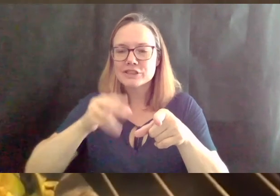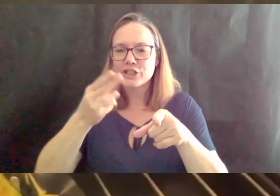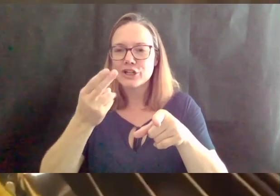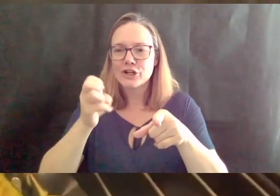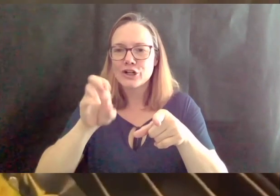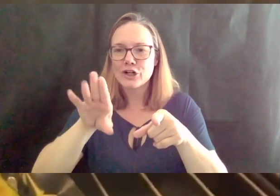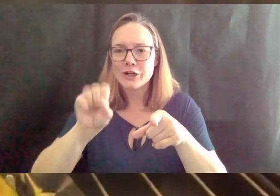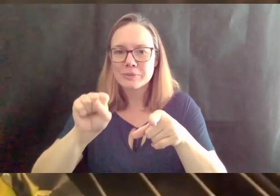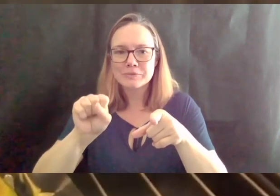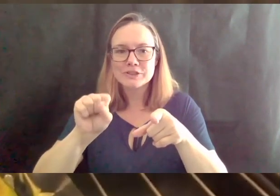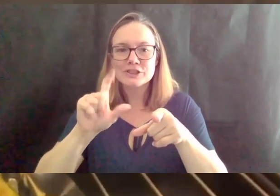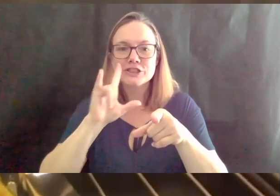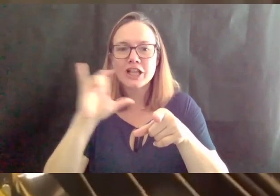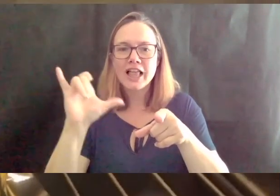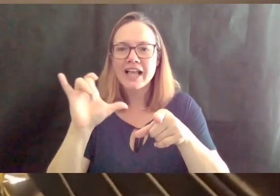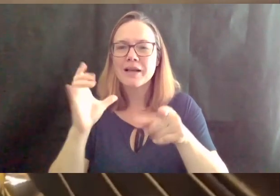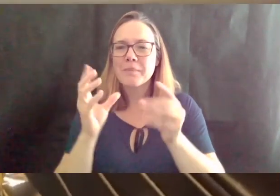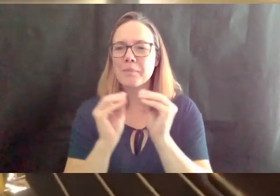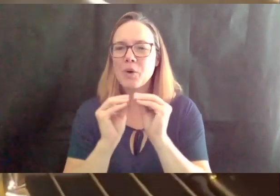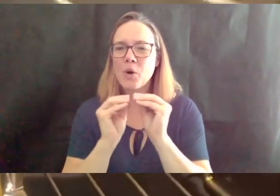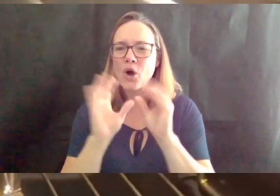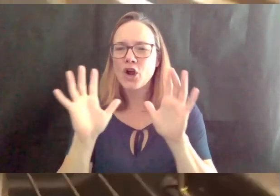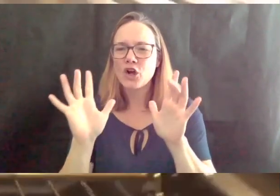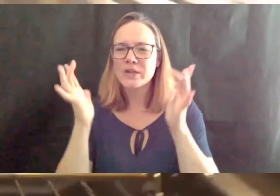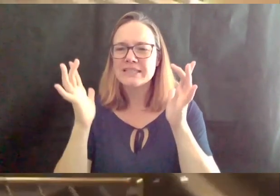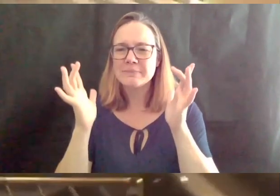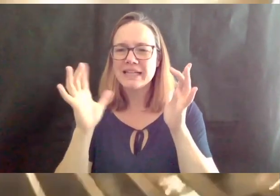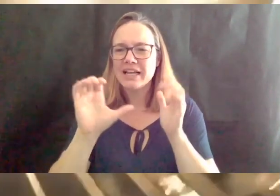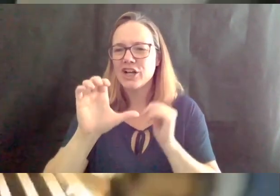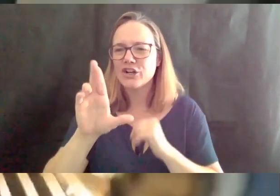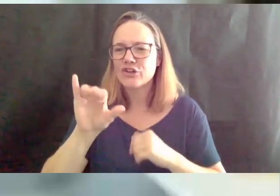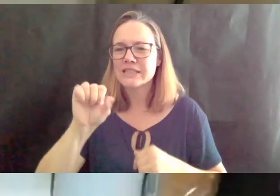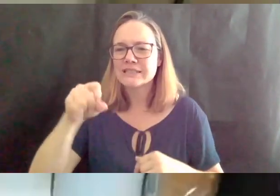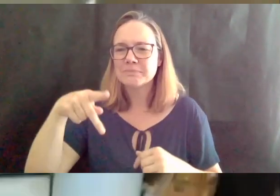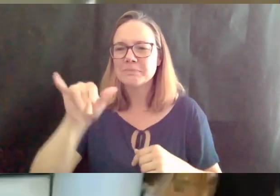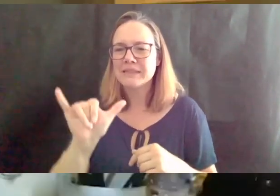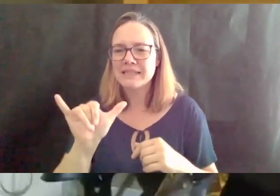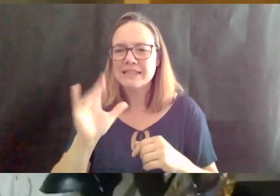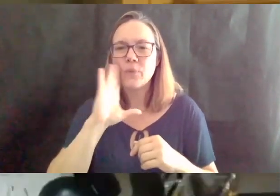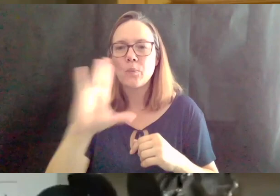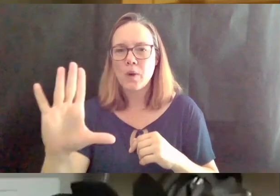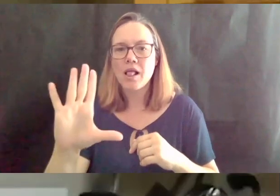a little crispy, a little golden brown, we're going to broil it for a couple of minutes here.